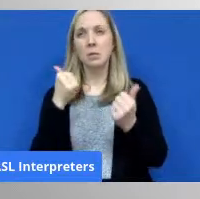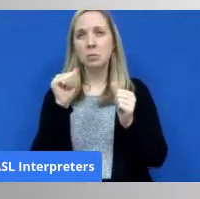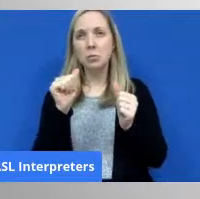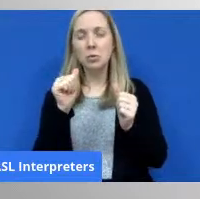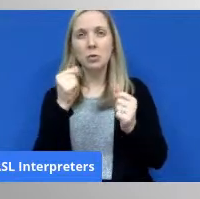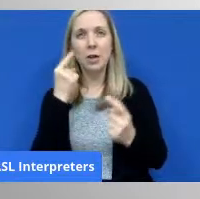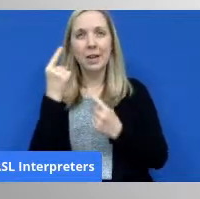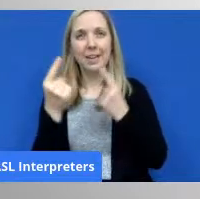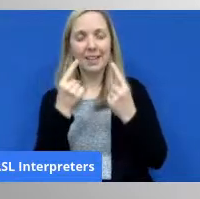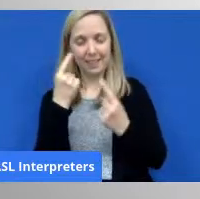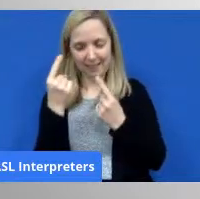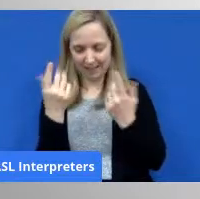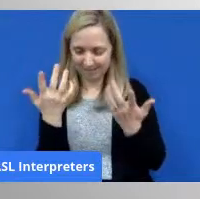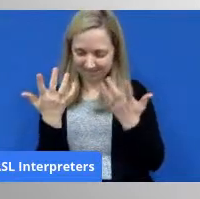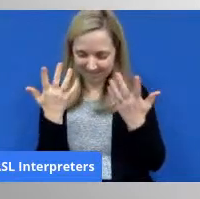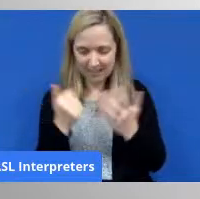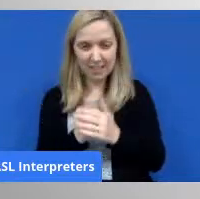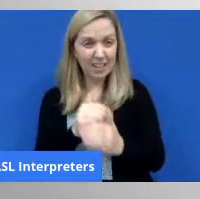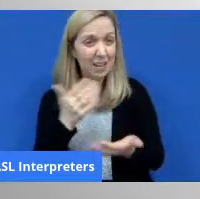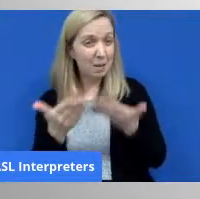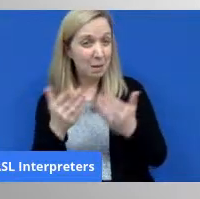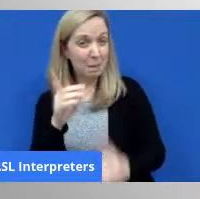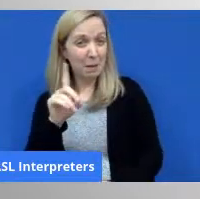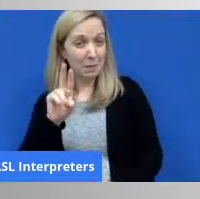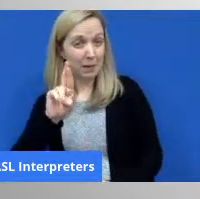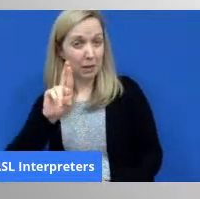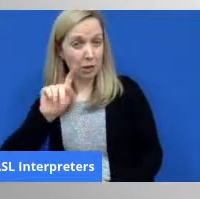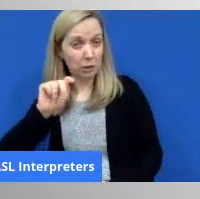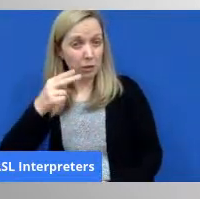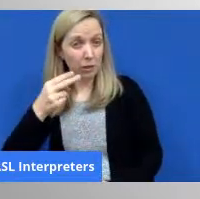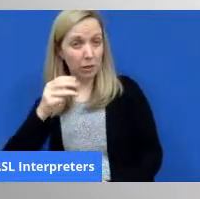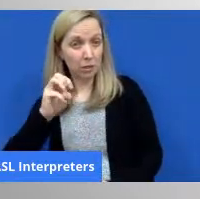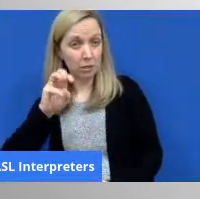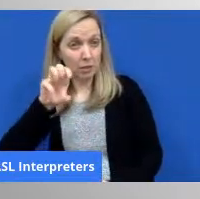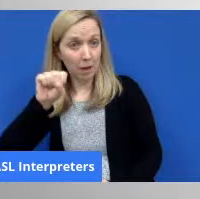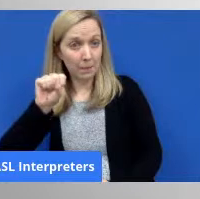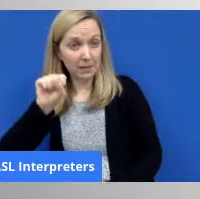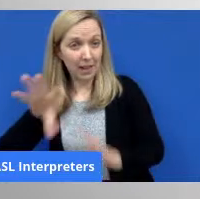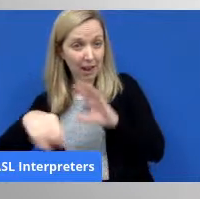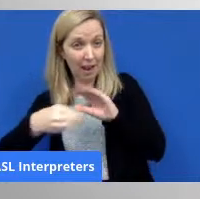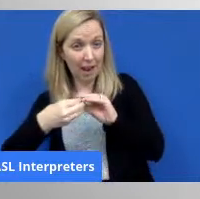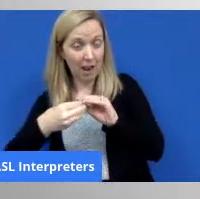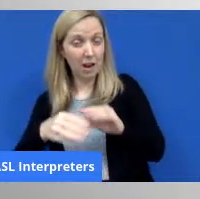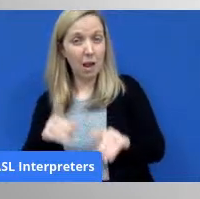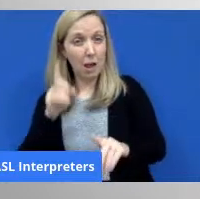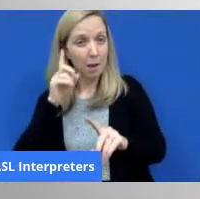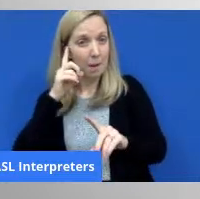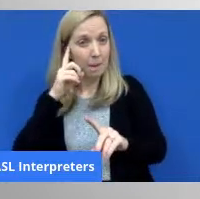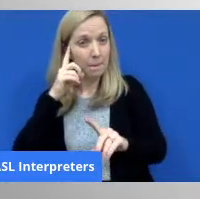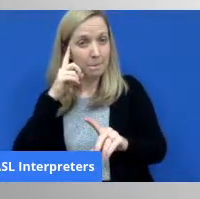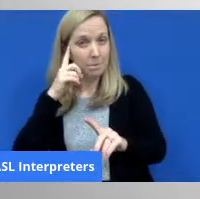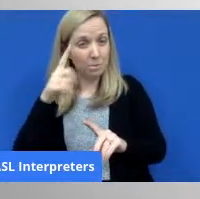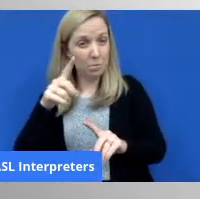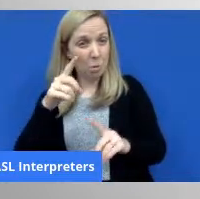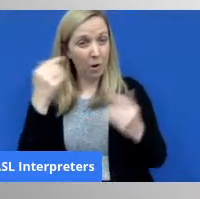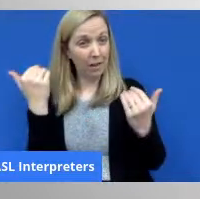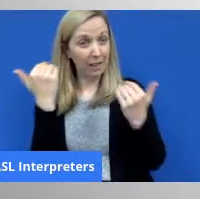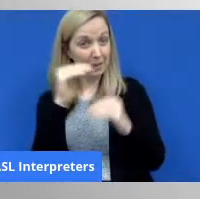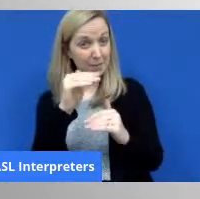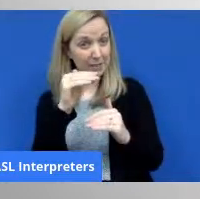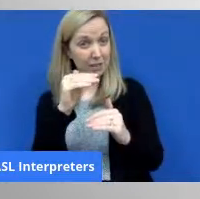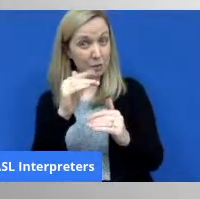what, and Dr. Thomas, you may be able to speak to this. I don't know what limitations we have in terms of